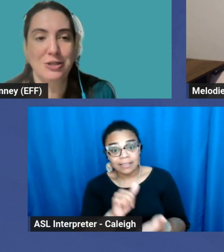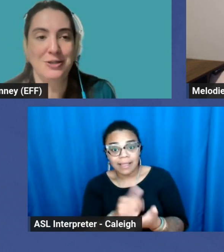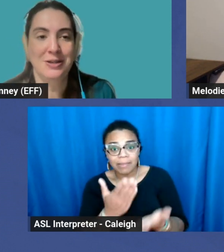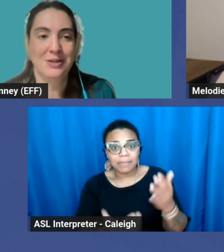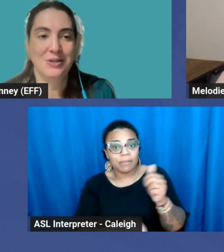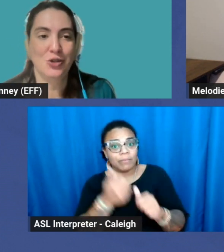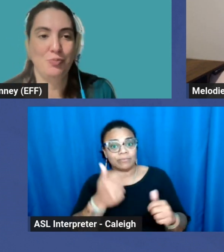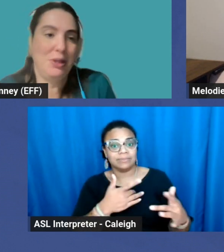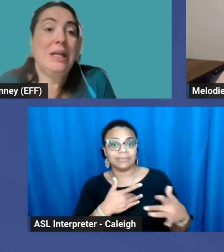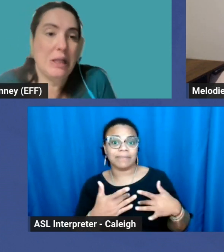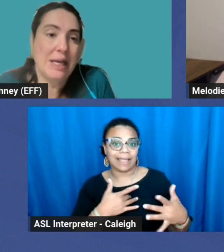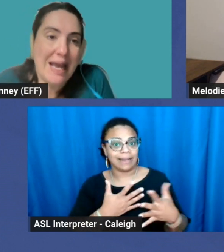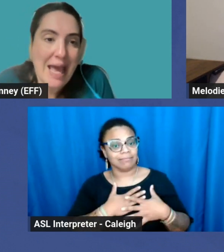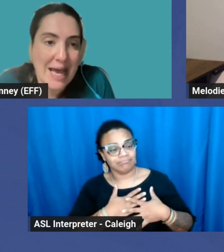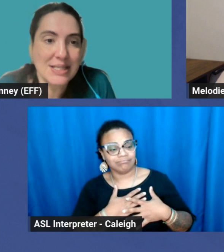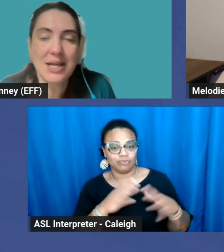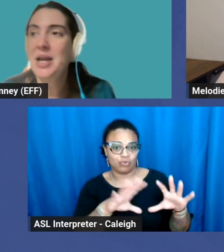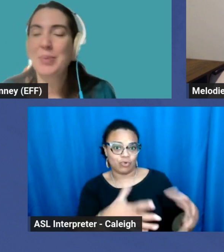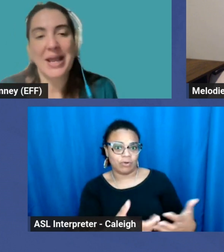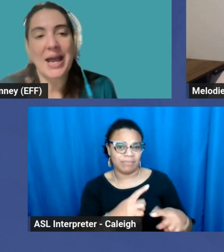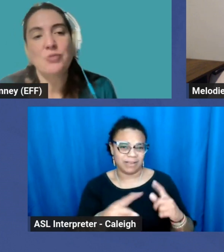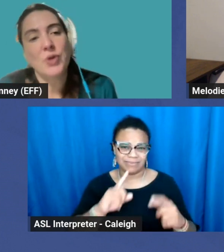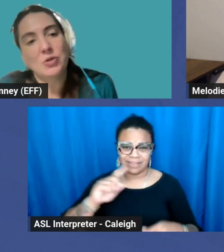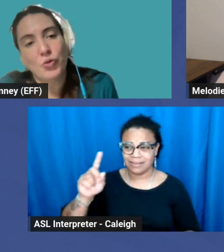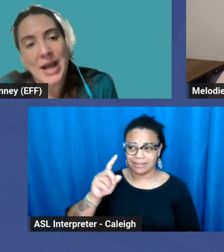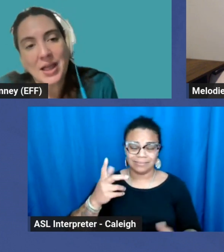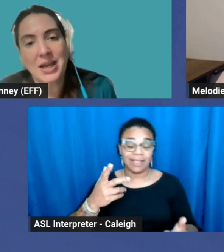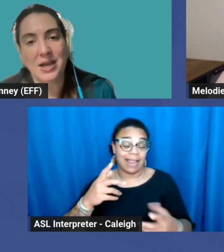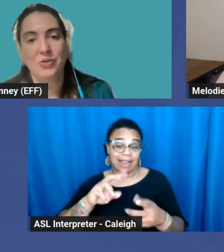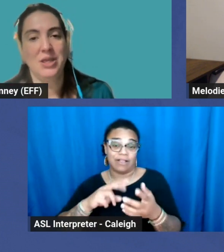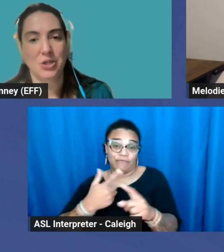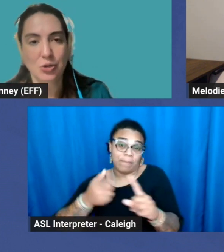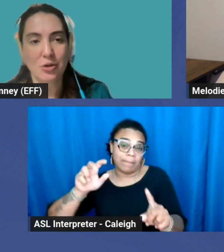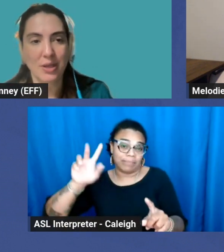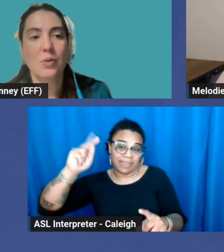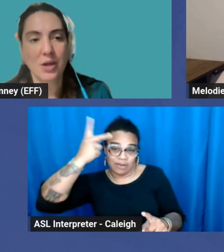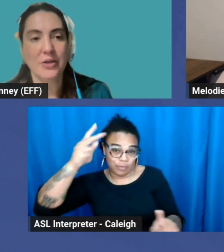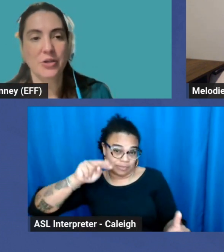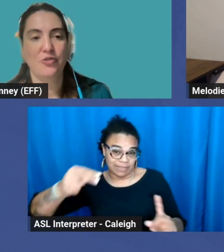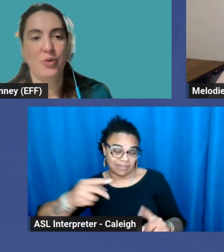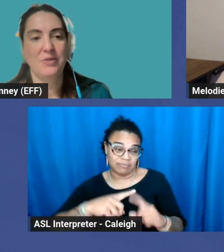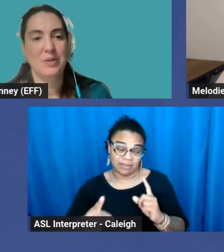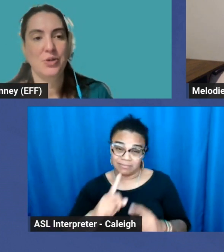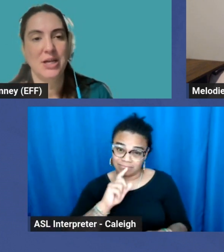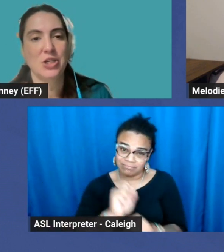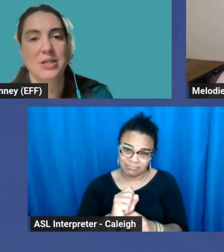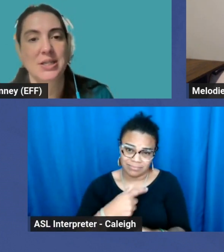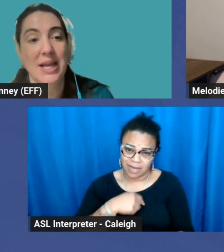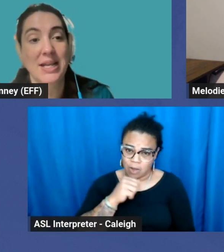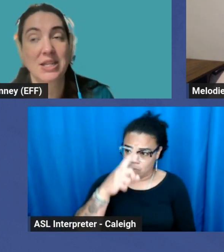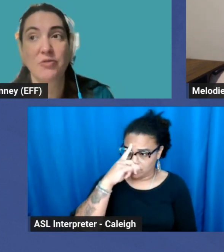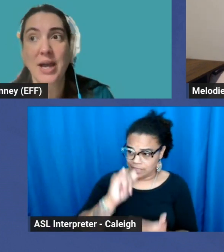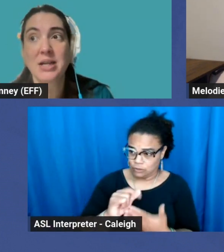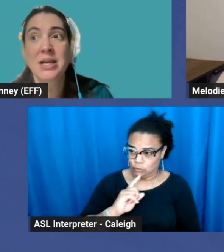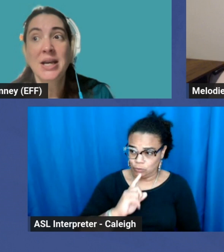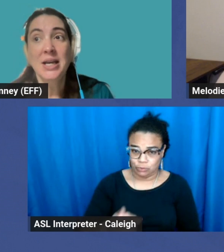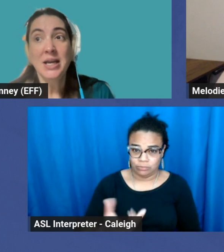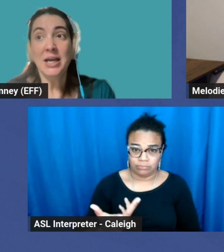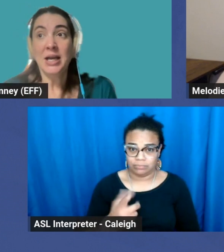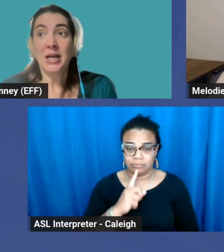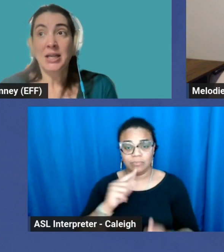actually, politically, I guess, but like, in reality, I don't think that's true. I think we all deserve privacy protections. And the